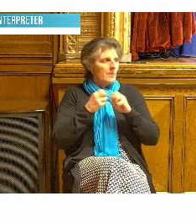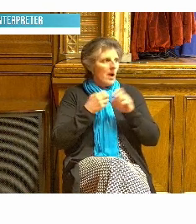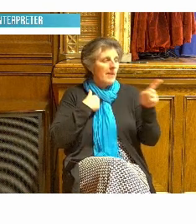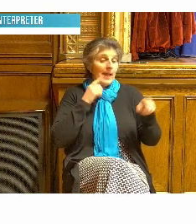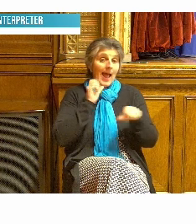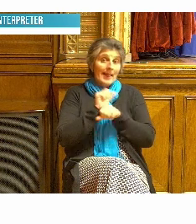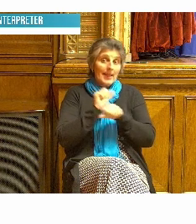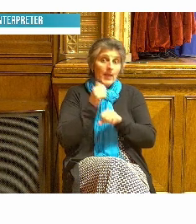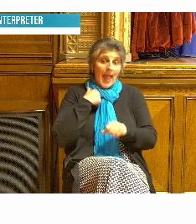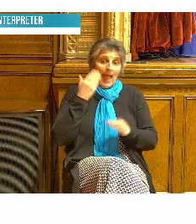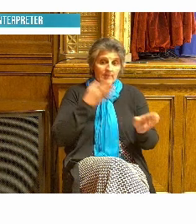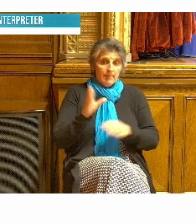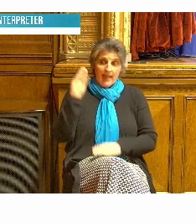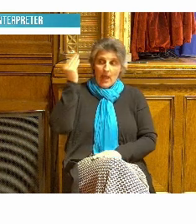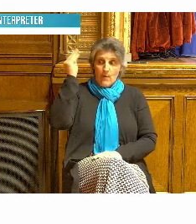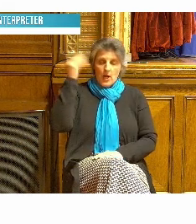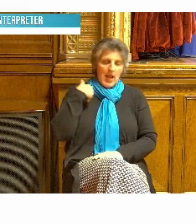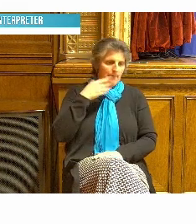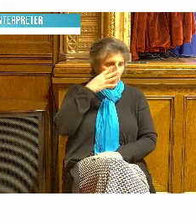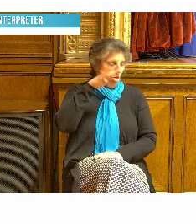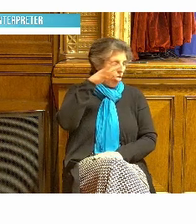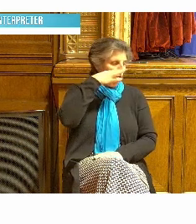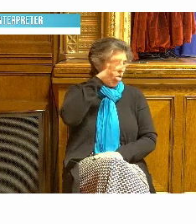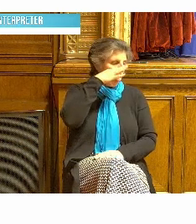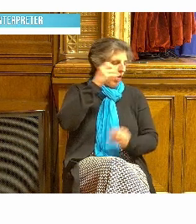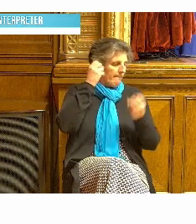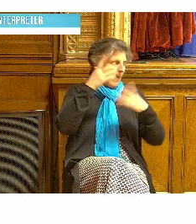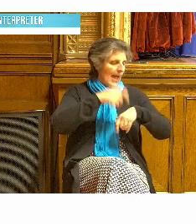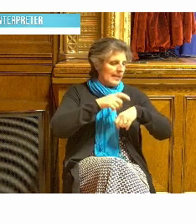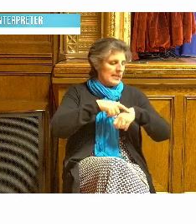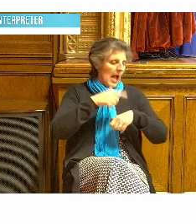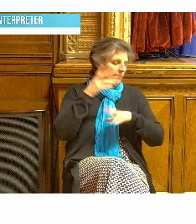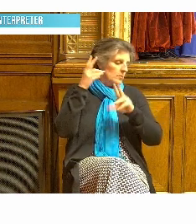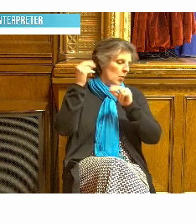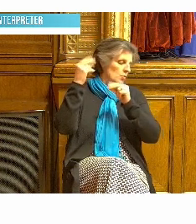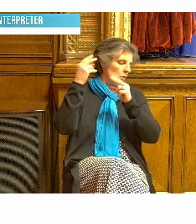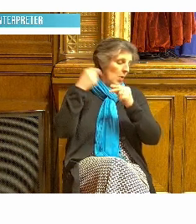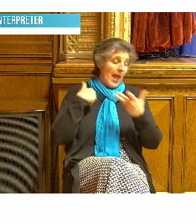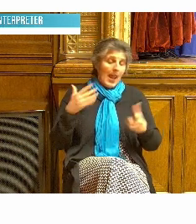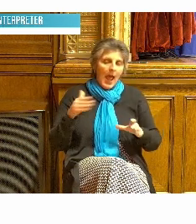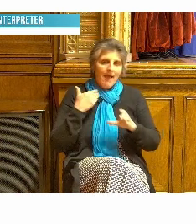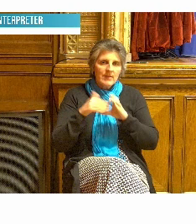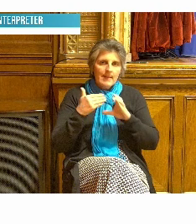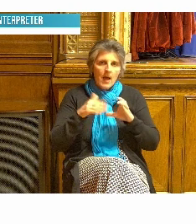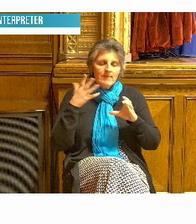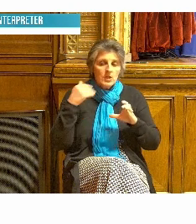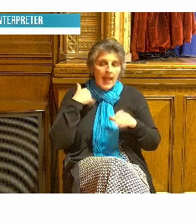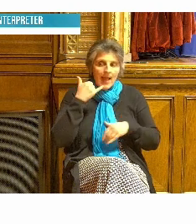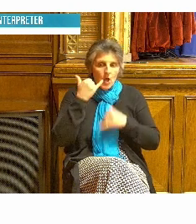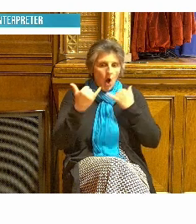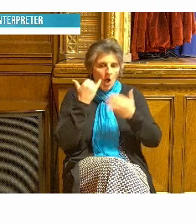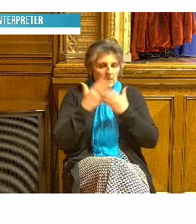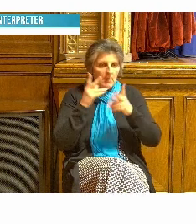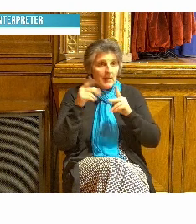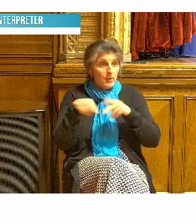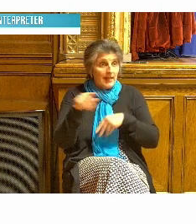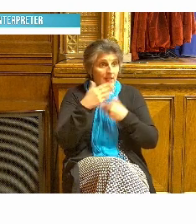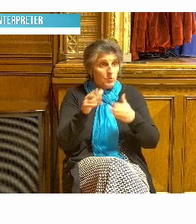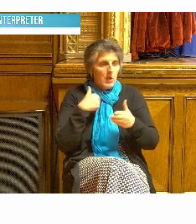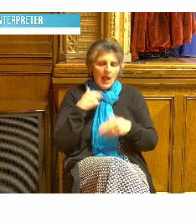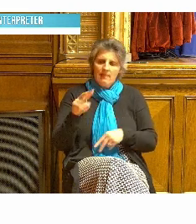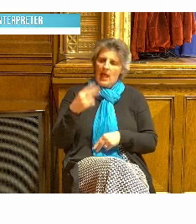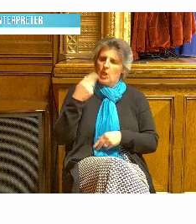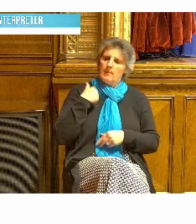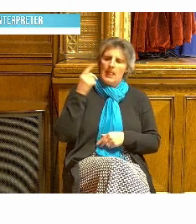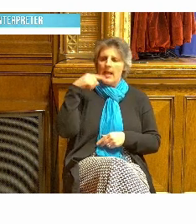literally have the plan right here and been turned away multiply or been ignored. And I've emailed and called some of the people in this room, and they look at